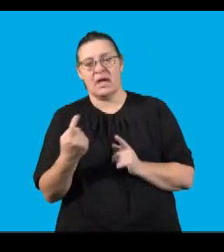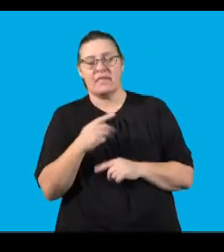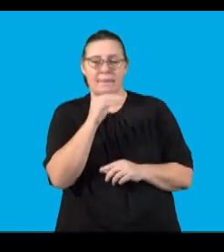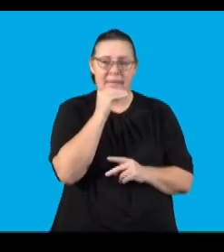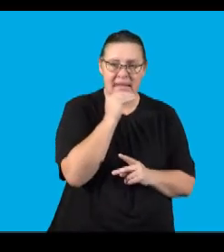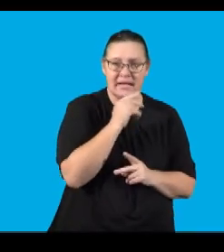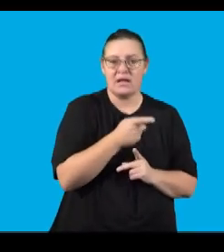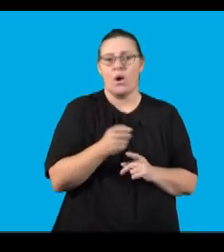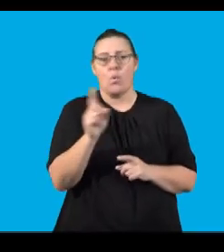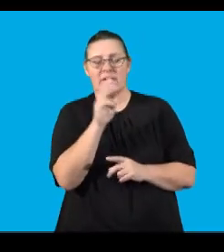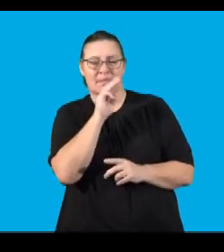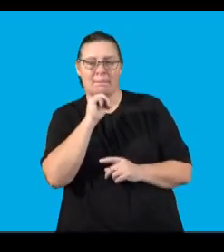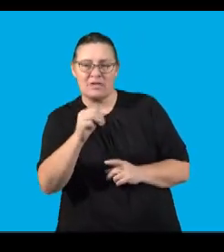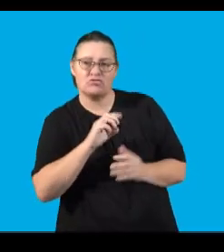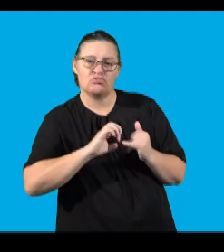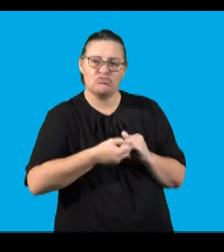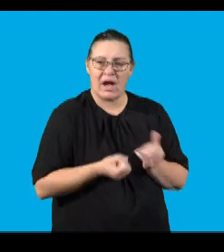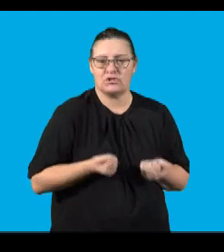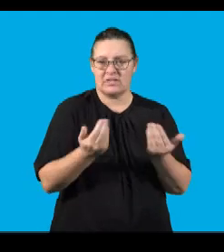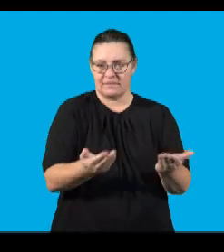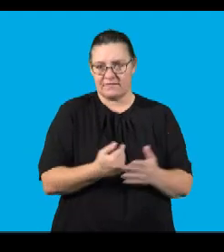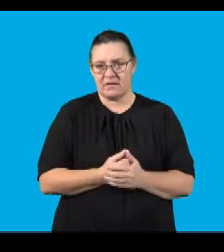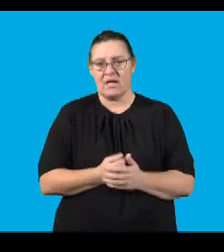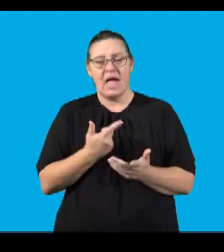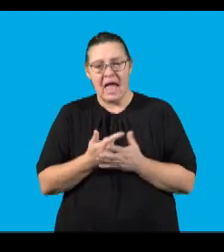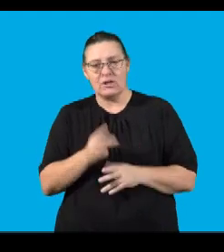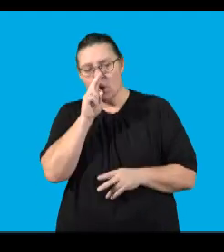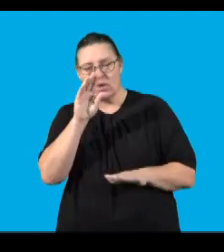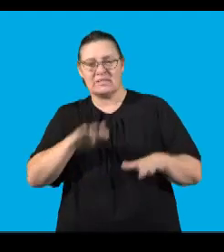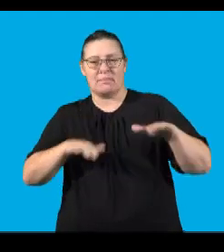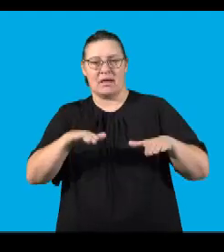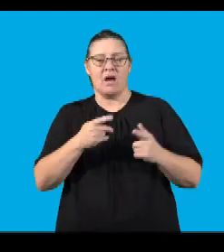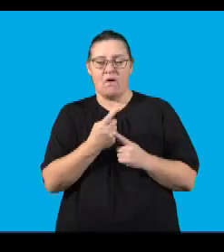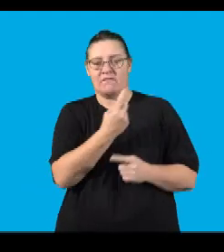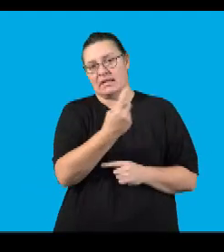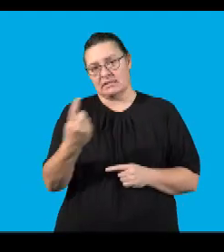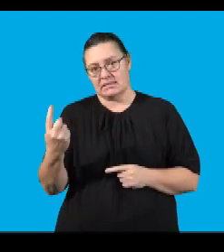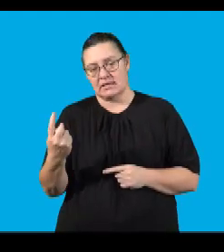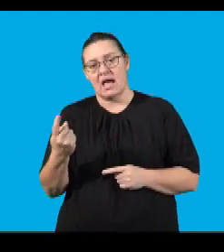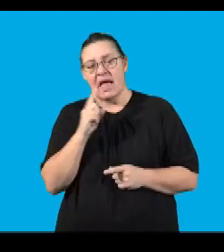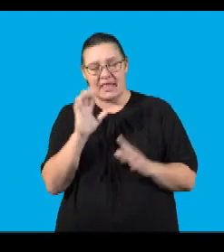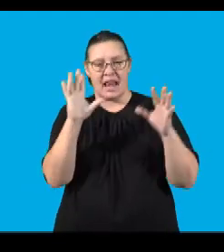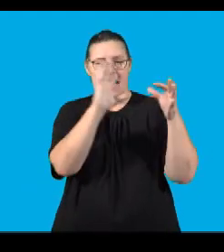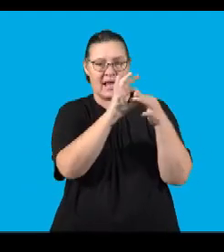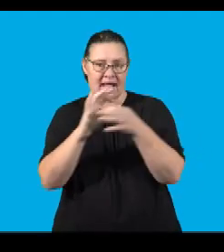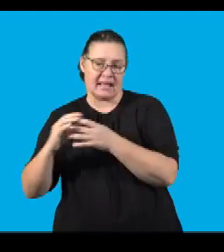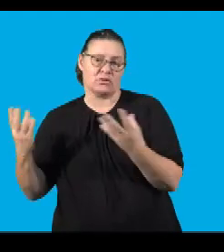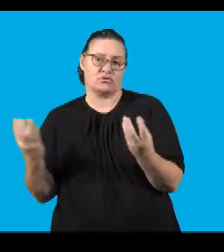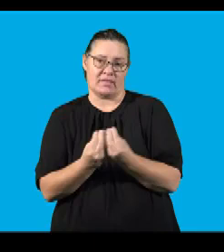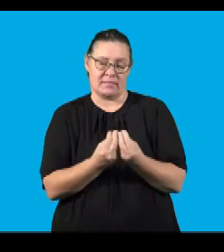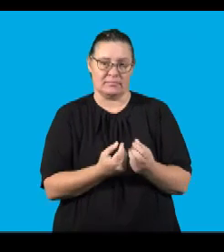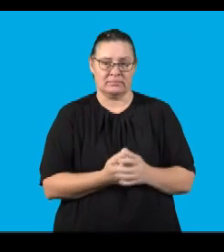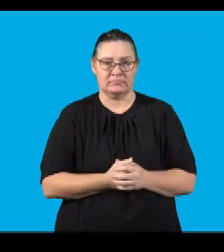their meaning, what is the message that they're trying to convey, and then look for similarities between each and link those 3